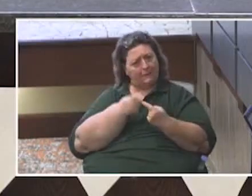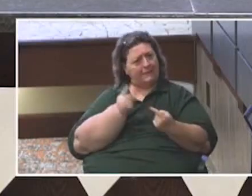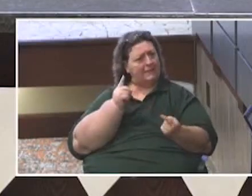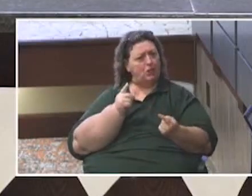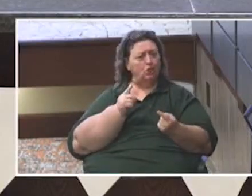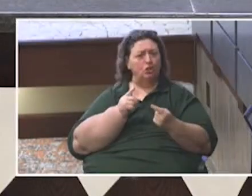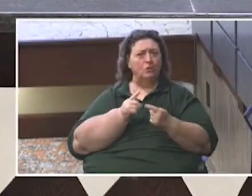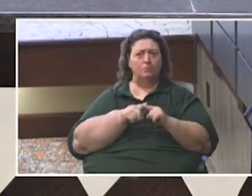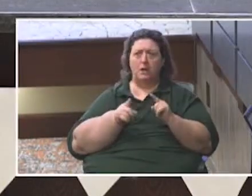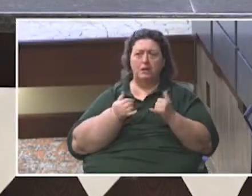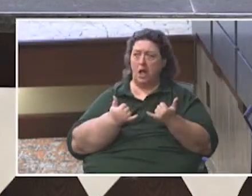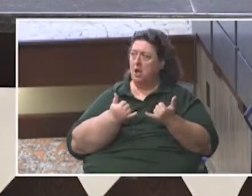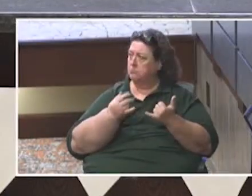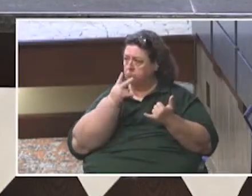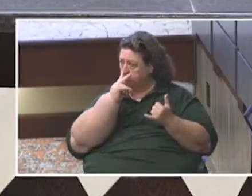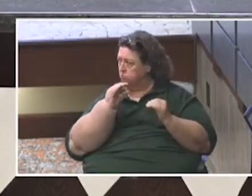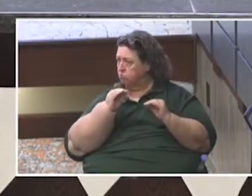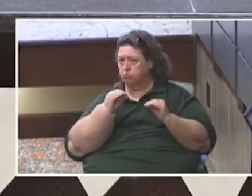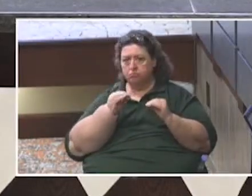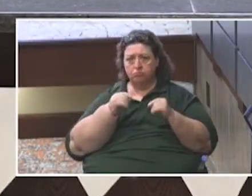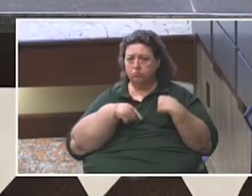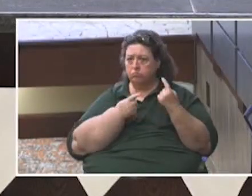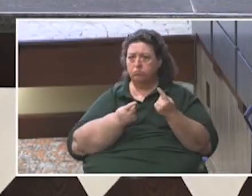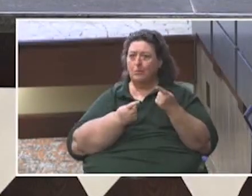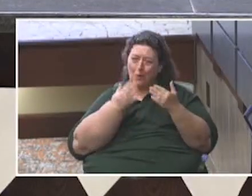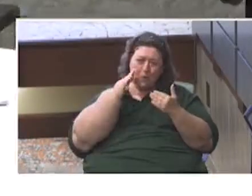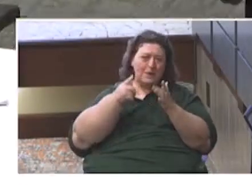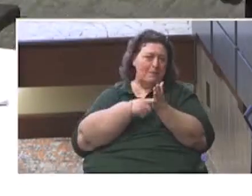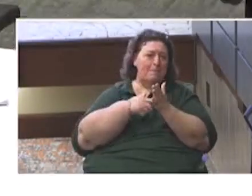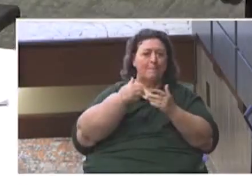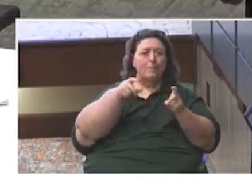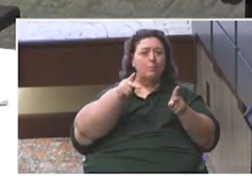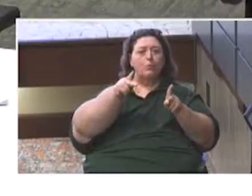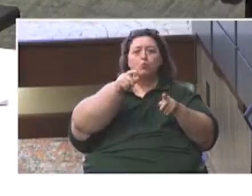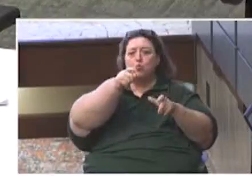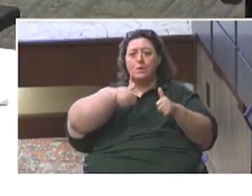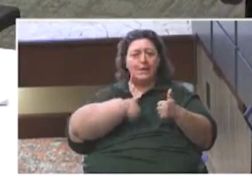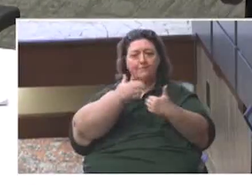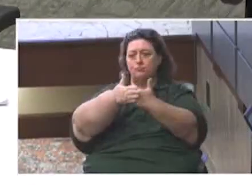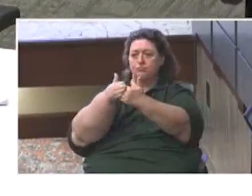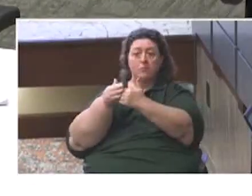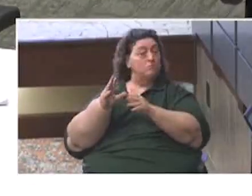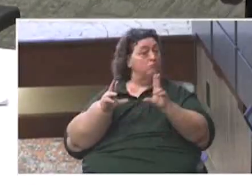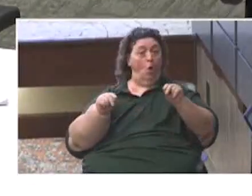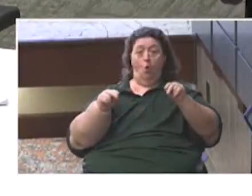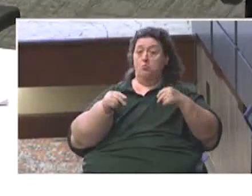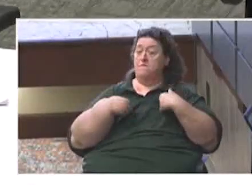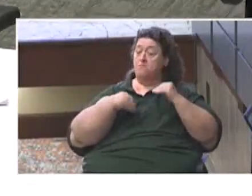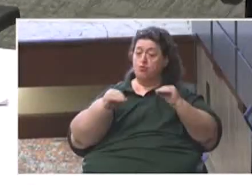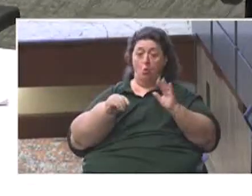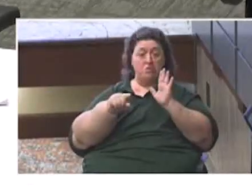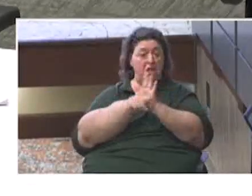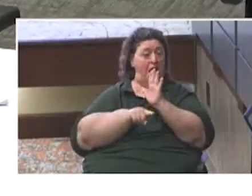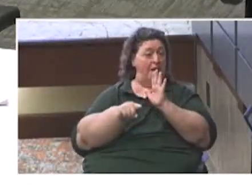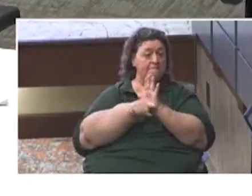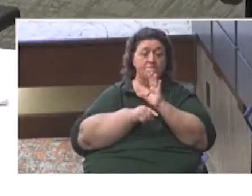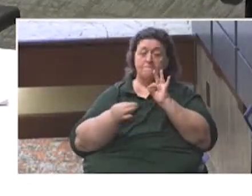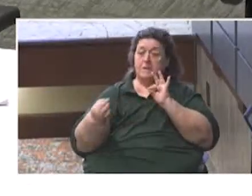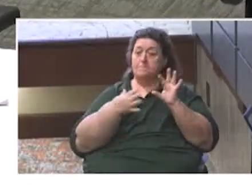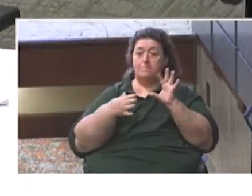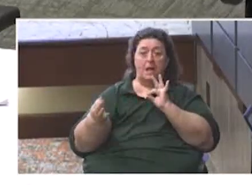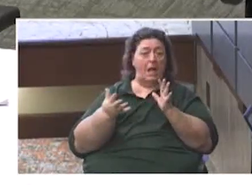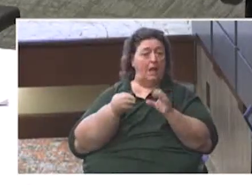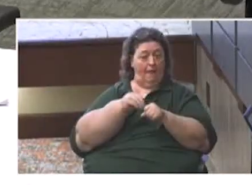that in this round from neighborhoods or that kind of thing. No, we did not receive any negative feedback from